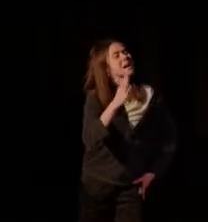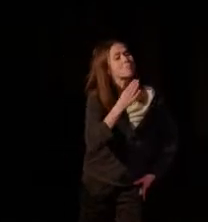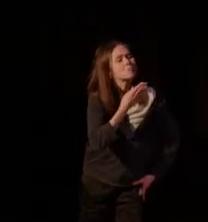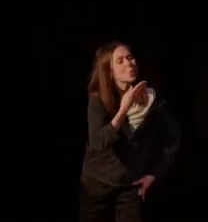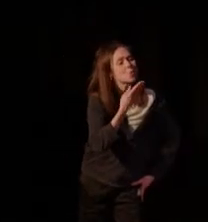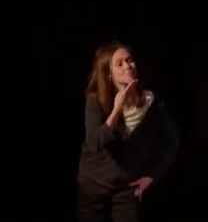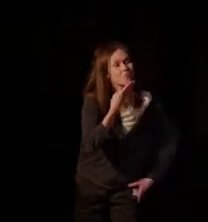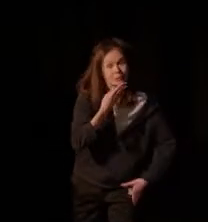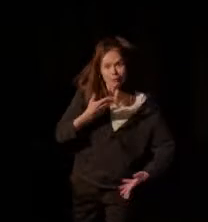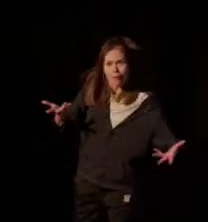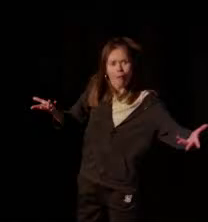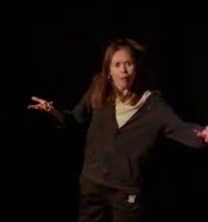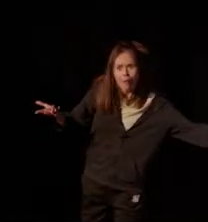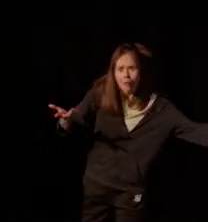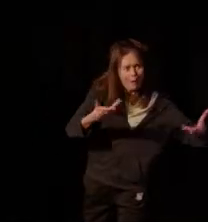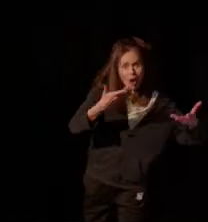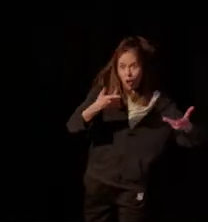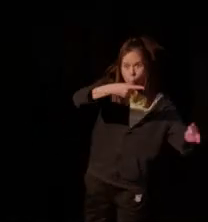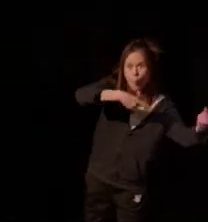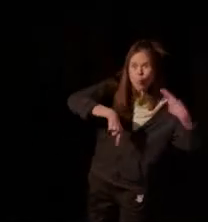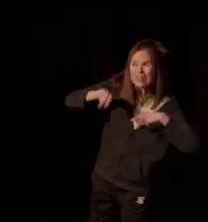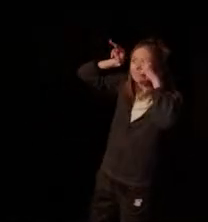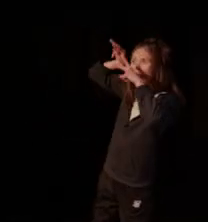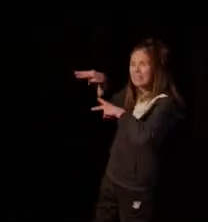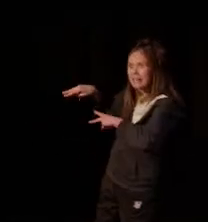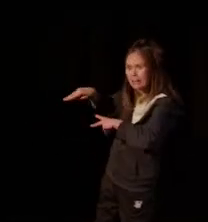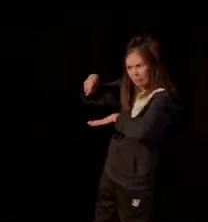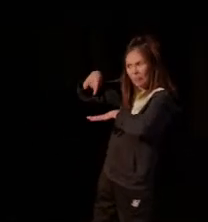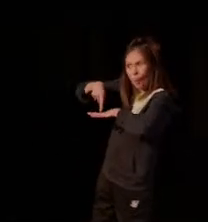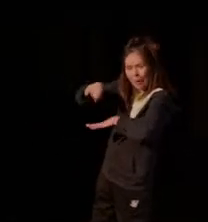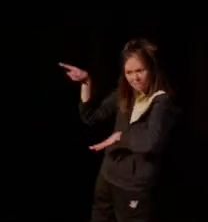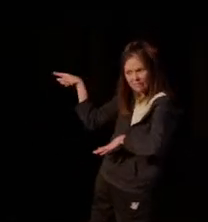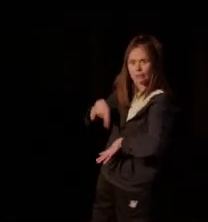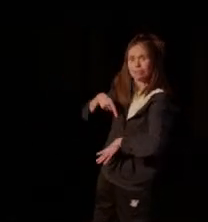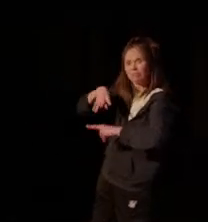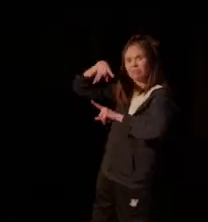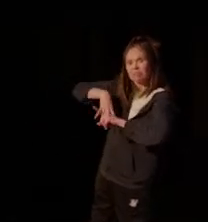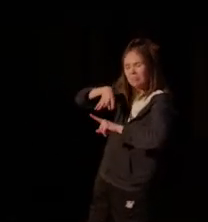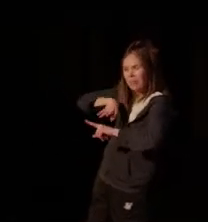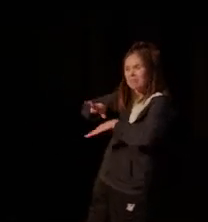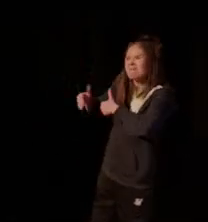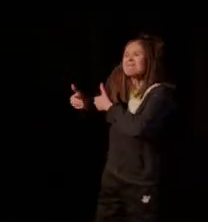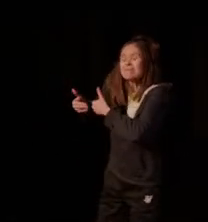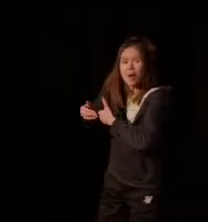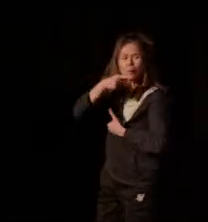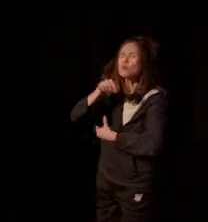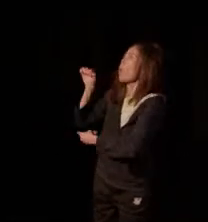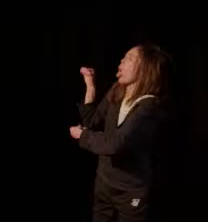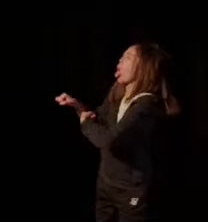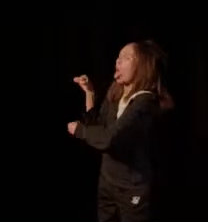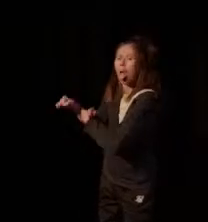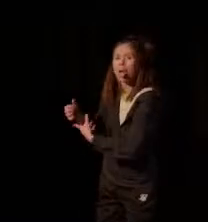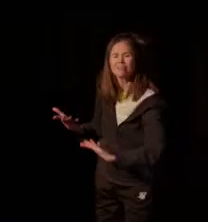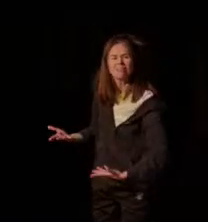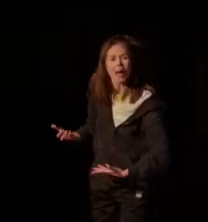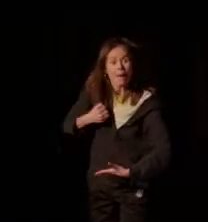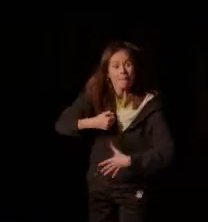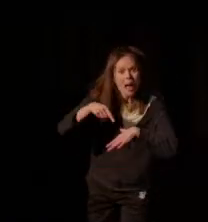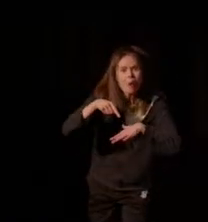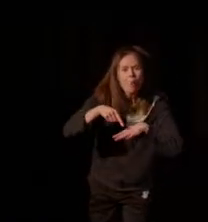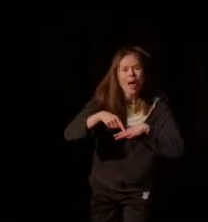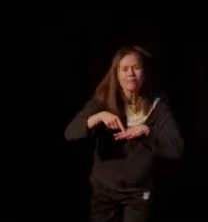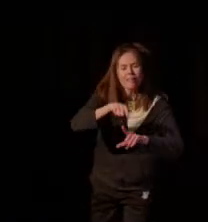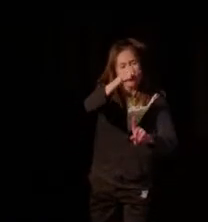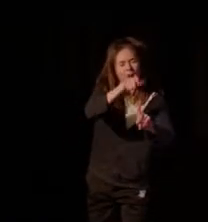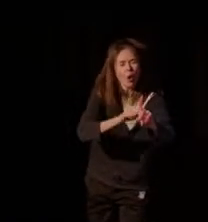both good and evil, inclining to them both. Were my wife's liver as infected as her life, she would not survive the passing